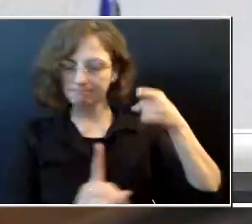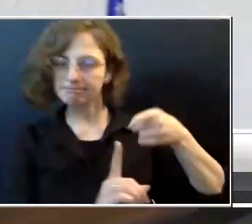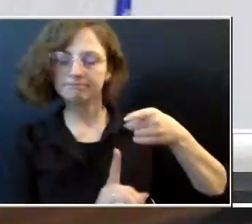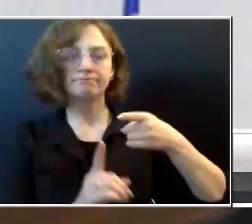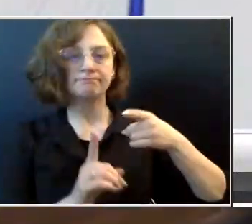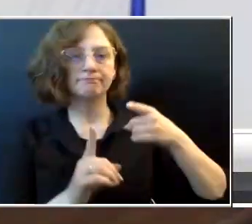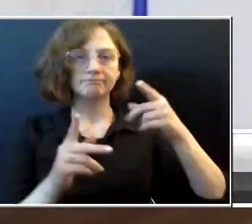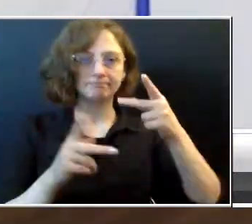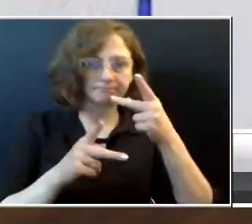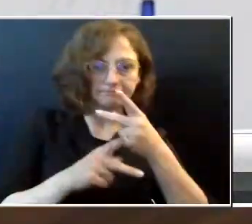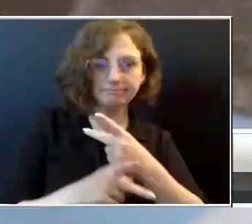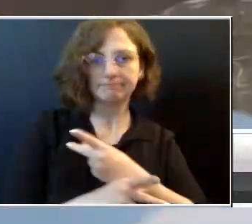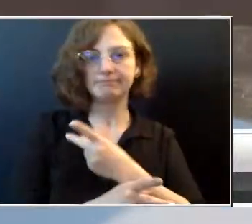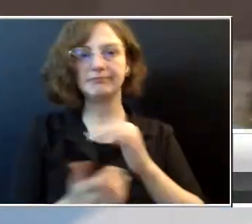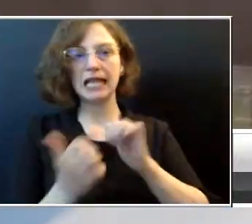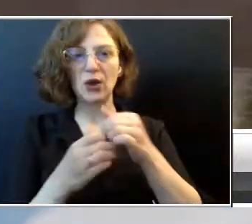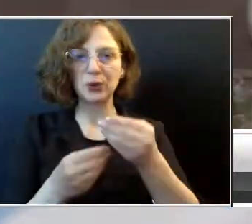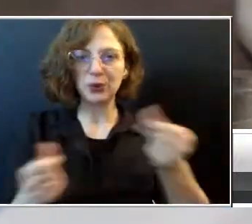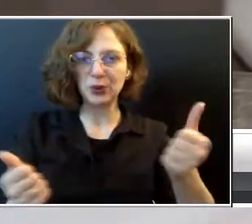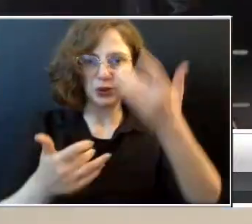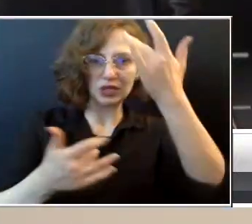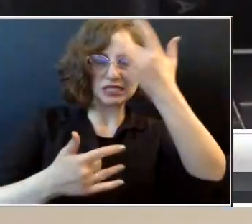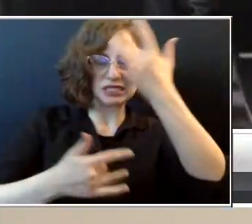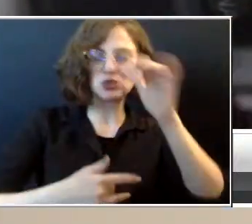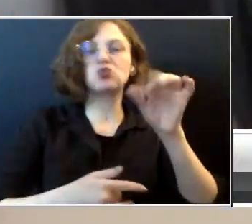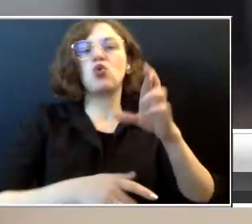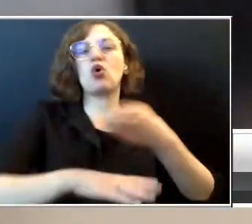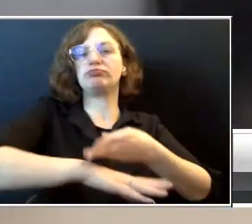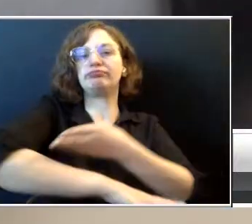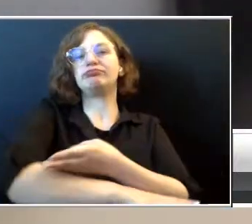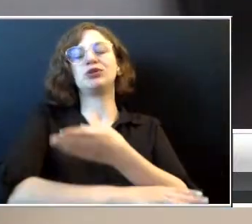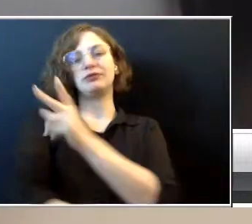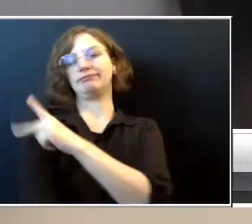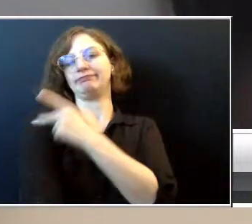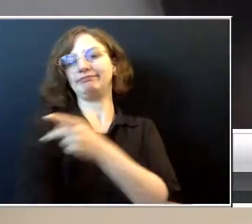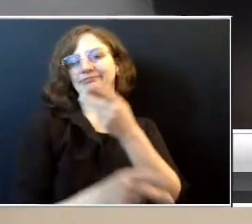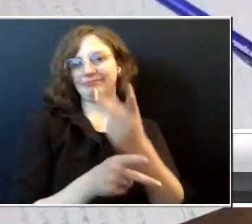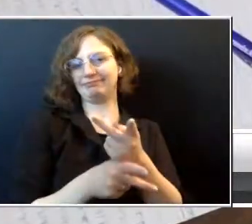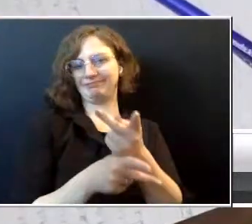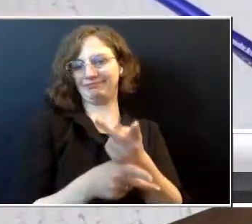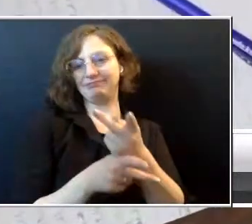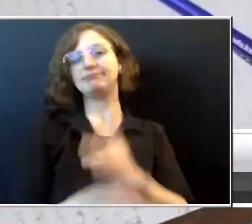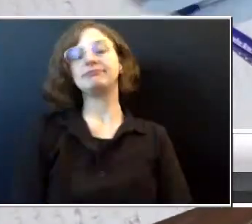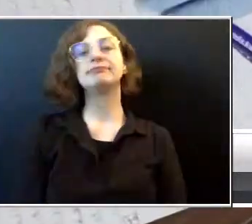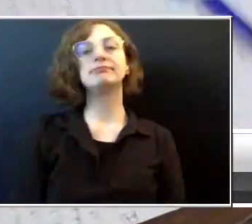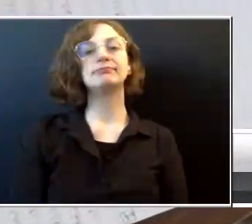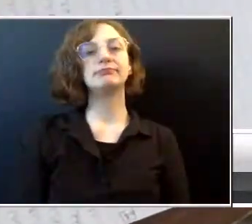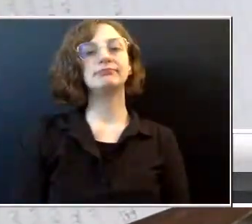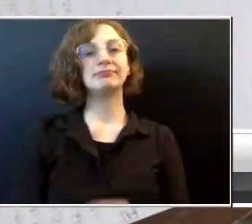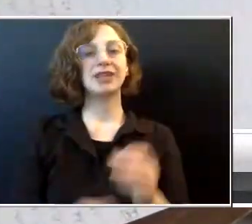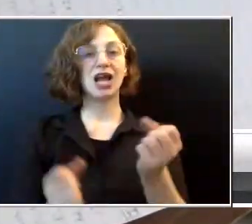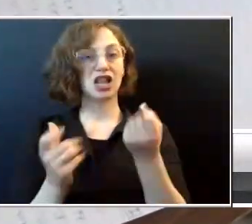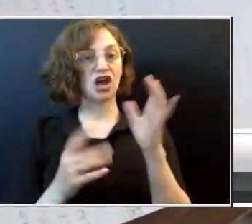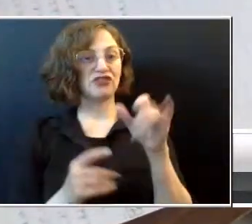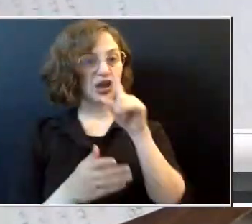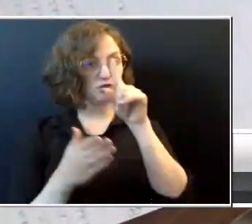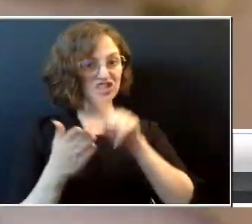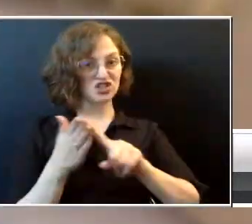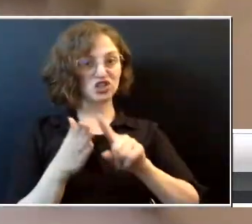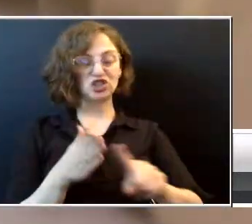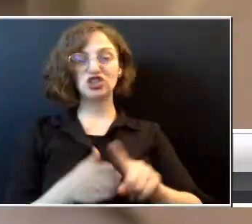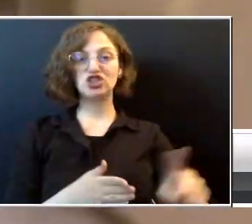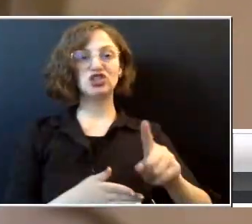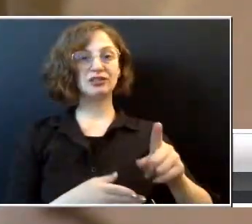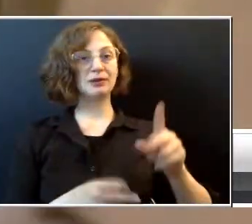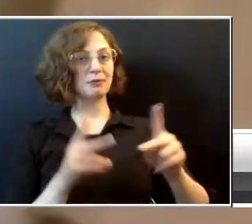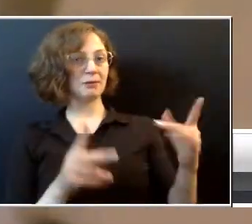ways to improve patient care. A lot of that research goes on behind the scenes. But you might not